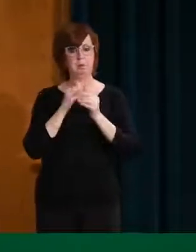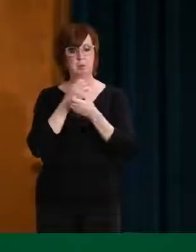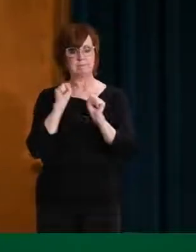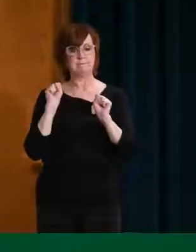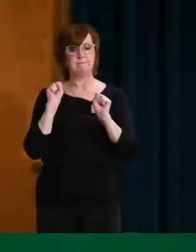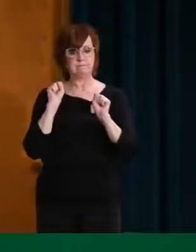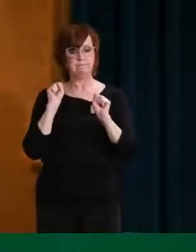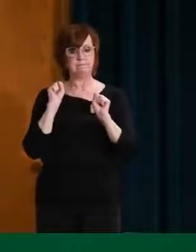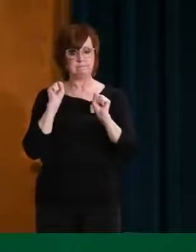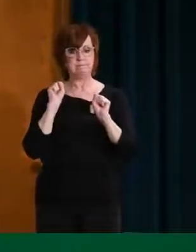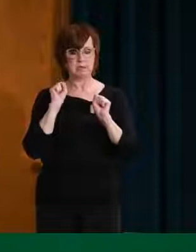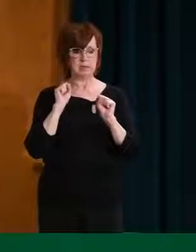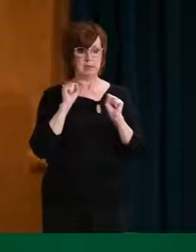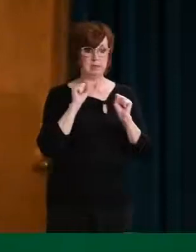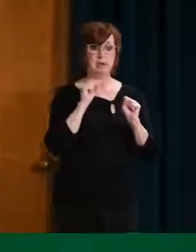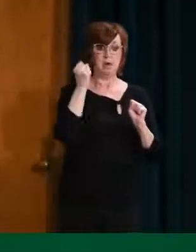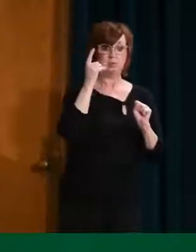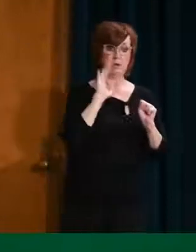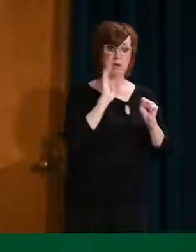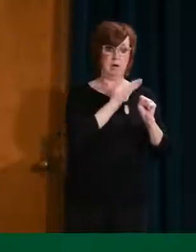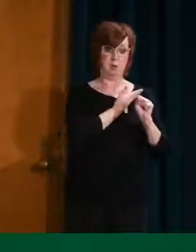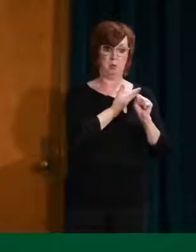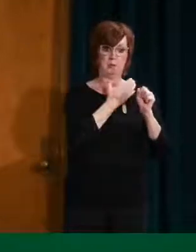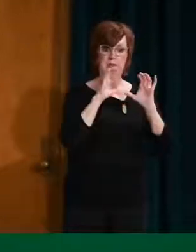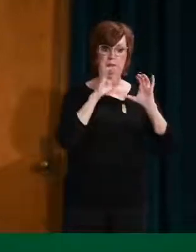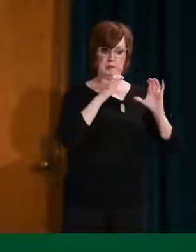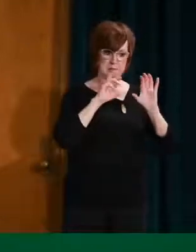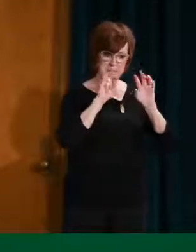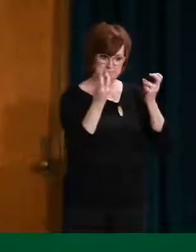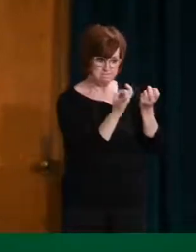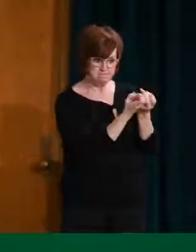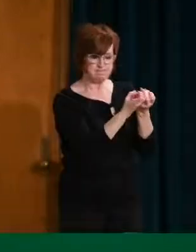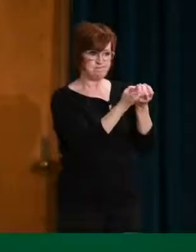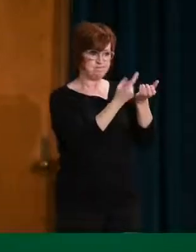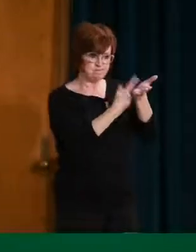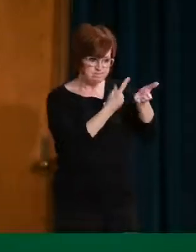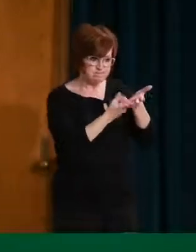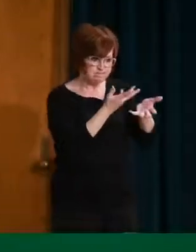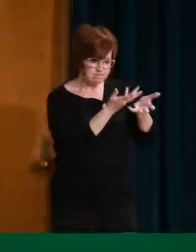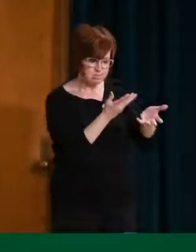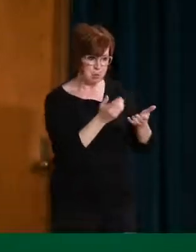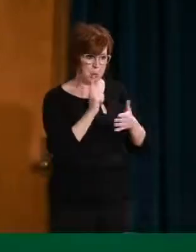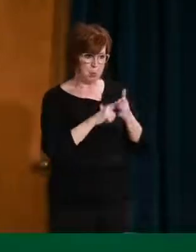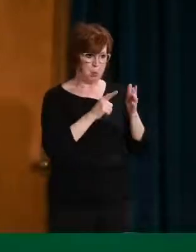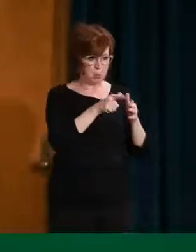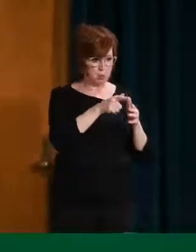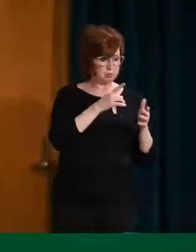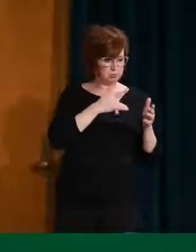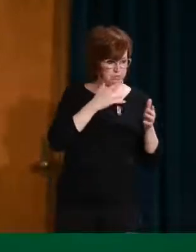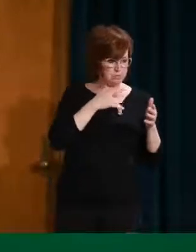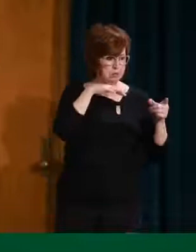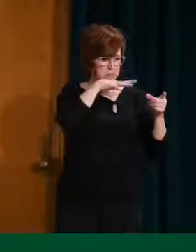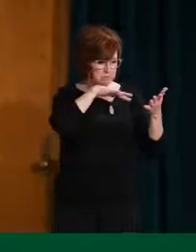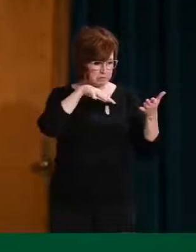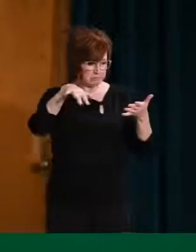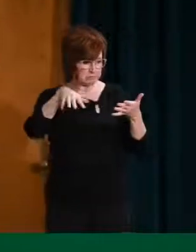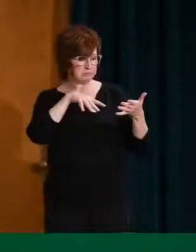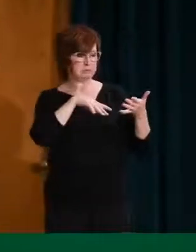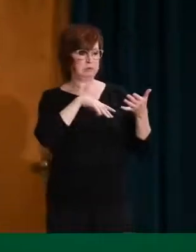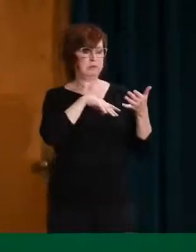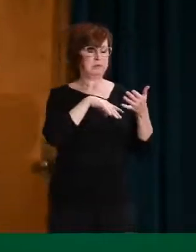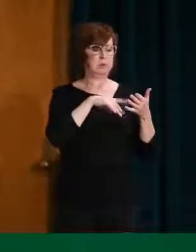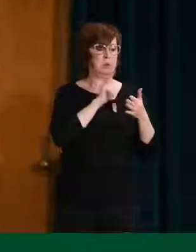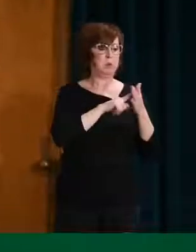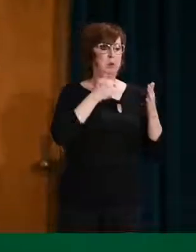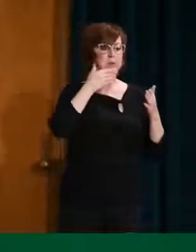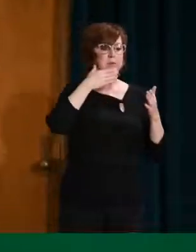making sure that when we consider these options, that we're considering them based on what's best for the public, what's best for the staff as